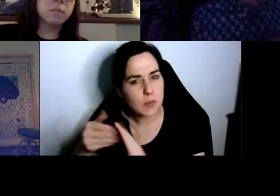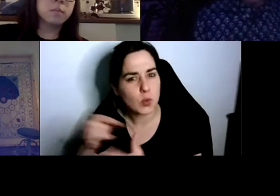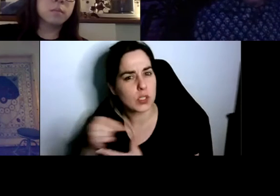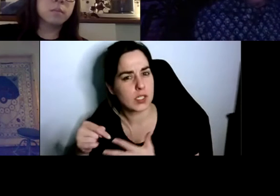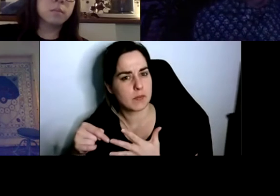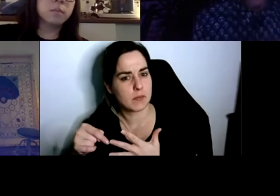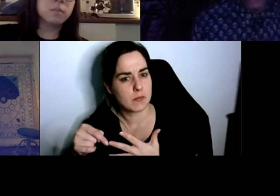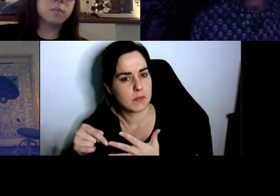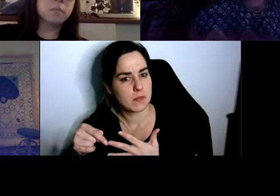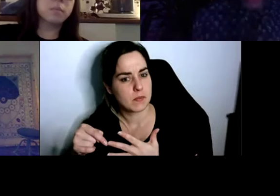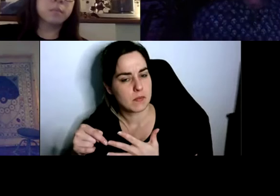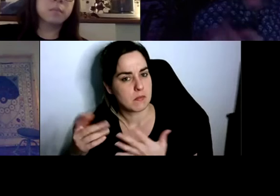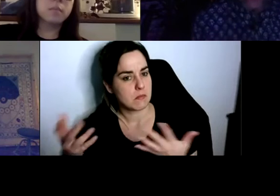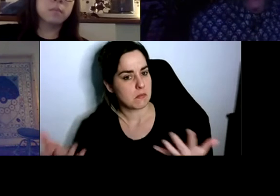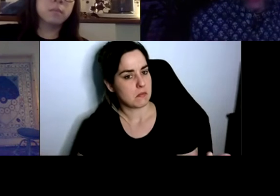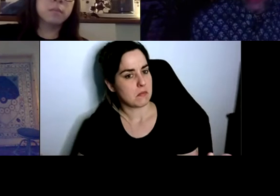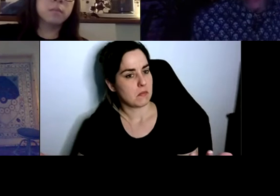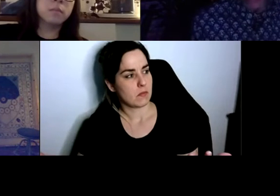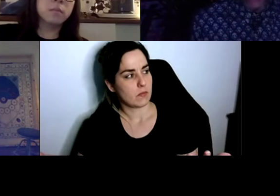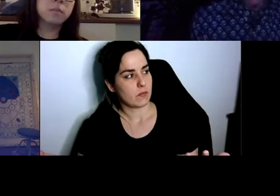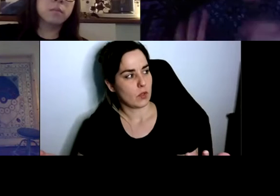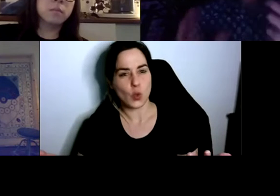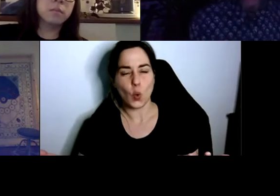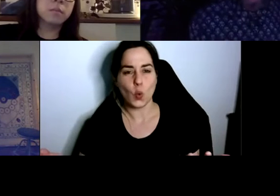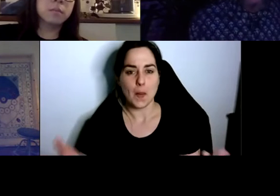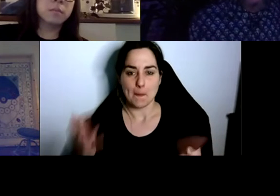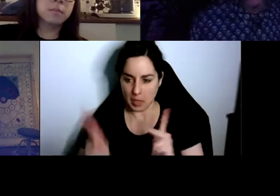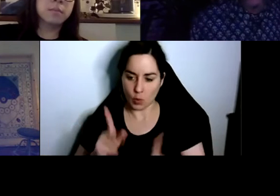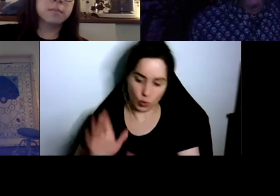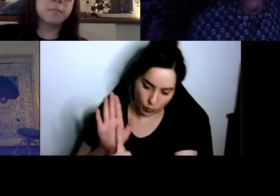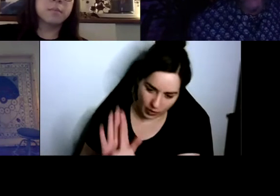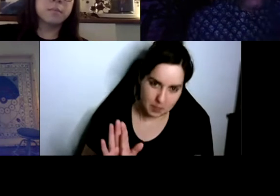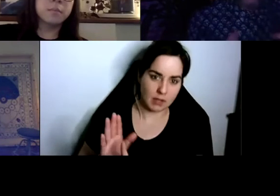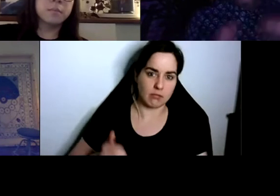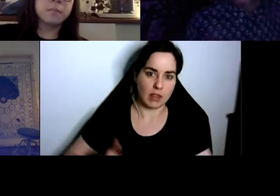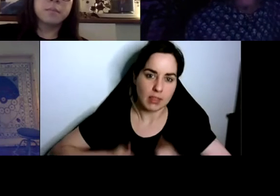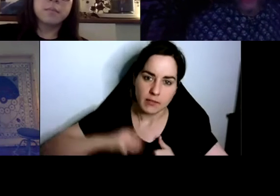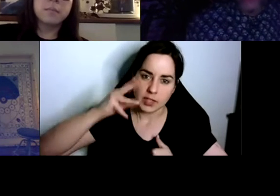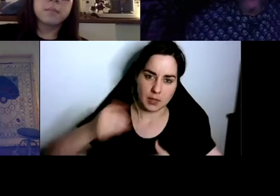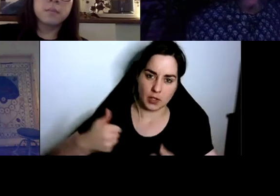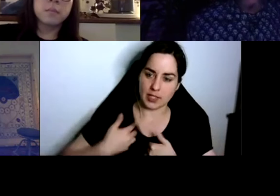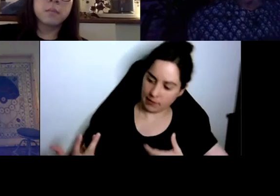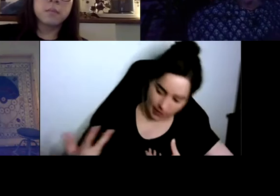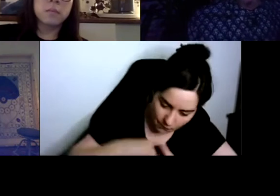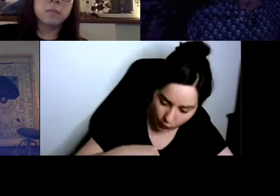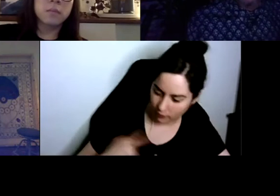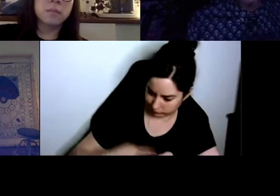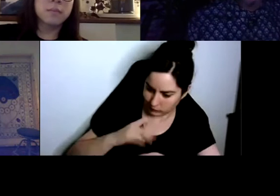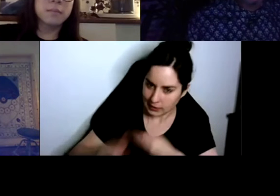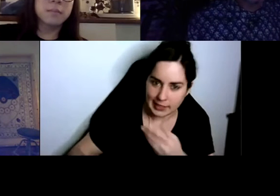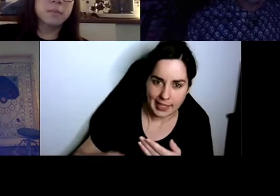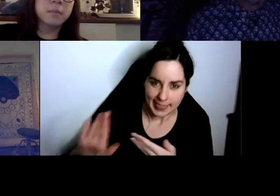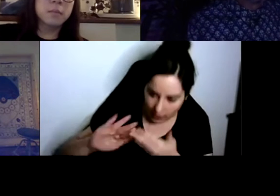that way already to like help us understand what those issues are? Anyway, I think it's a really long answer to your question, but I